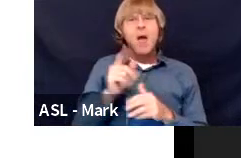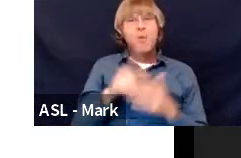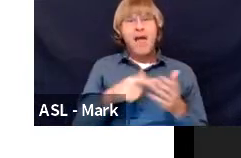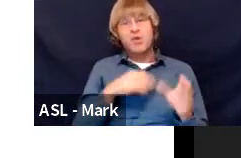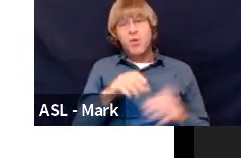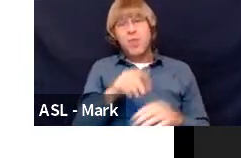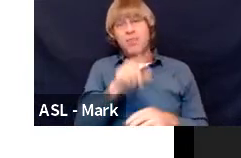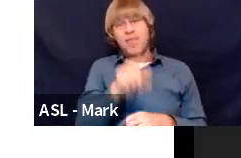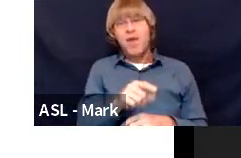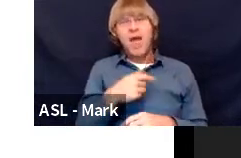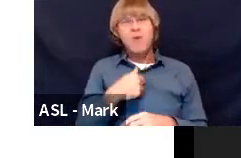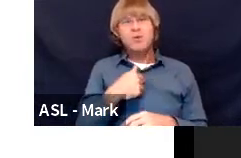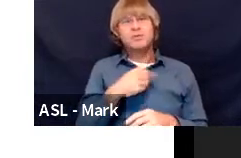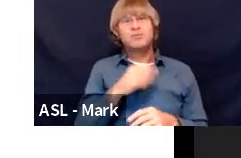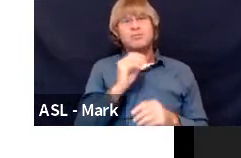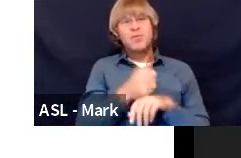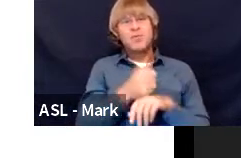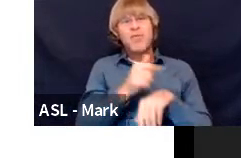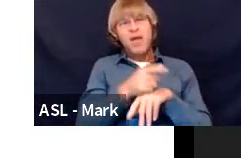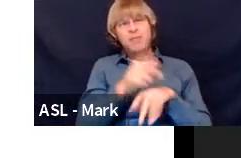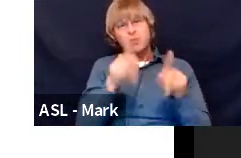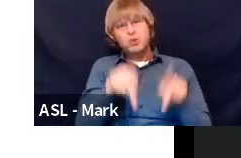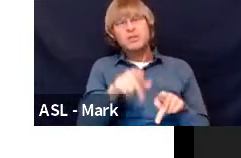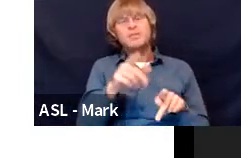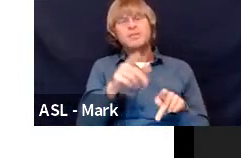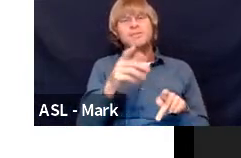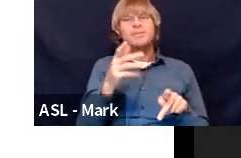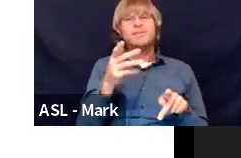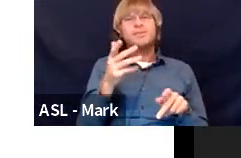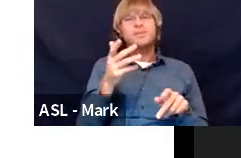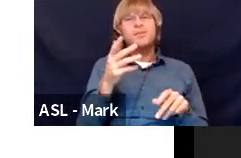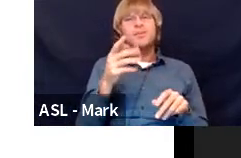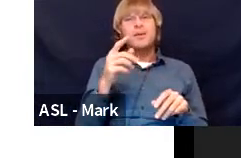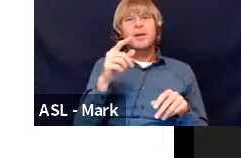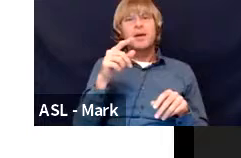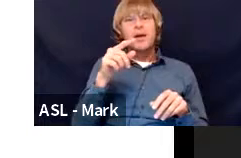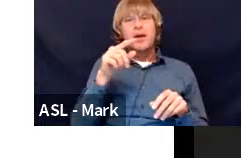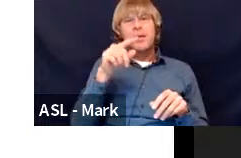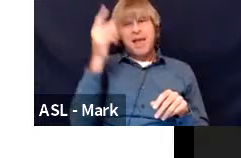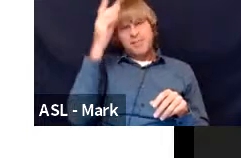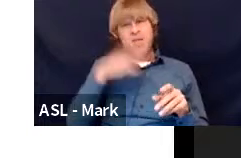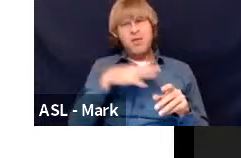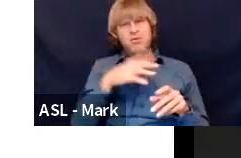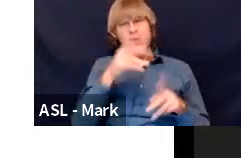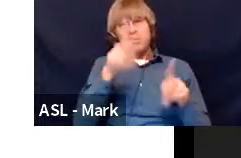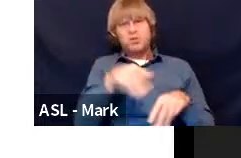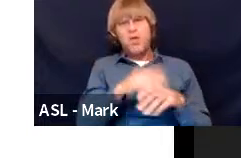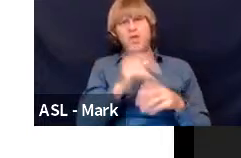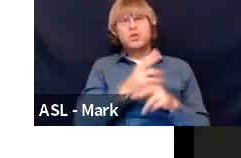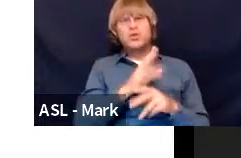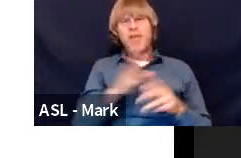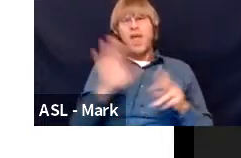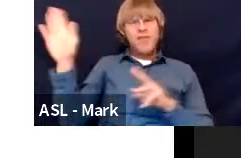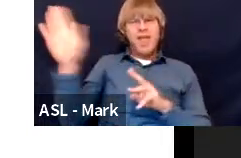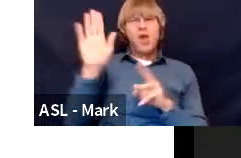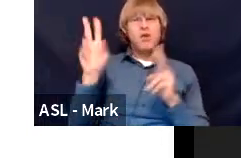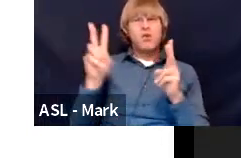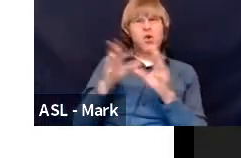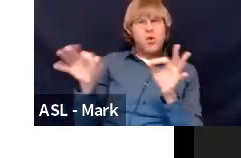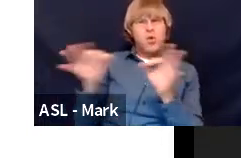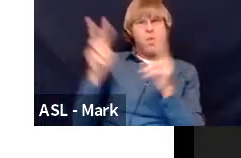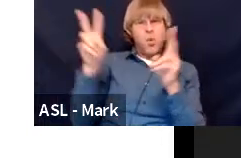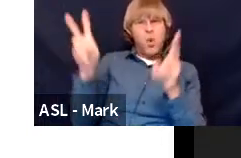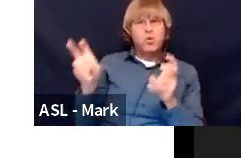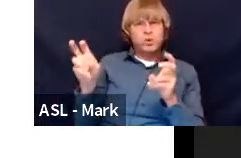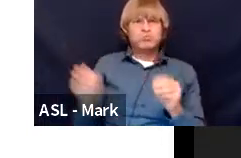here was I was putting orators, black male orators, on t-shirts and using their quotes